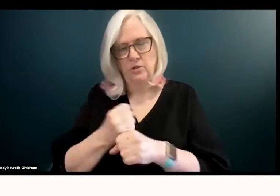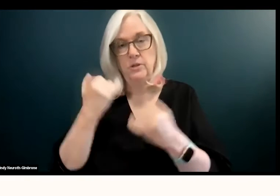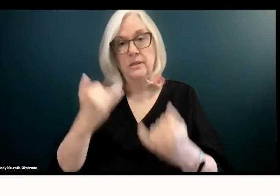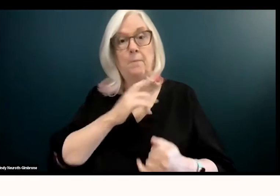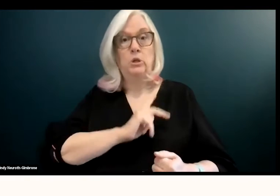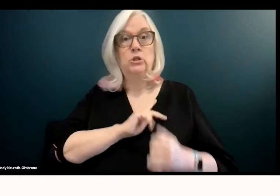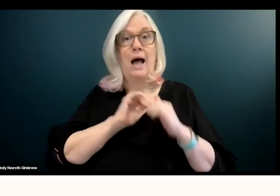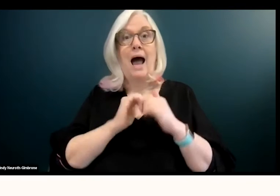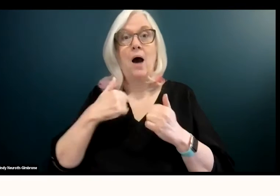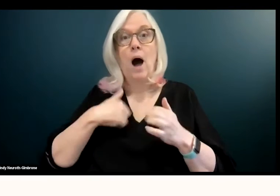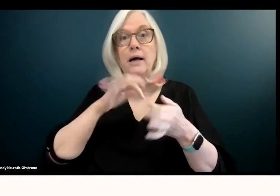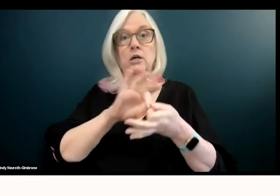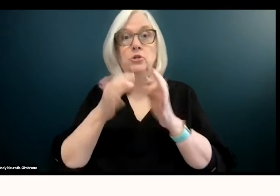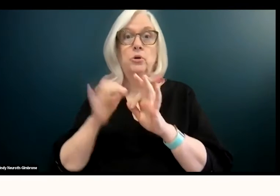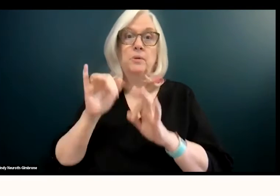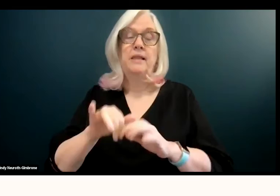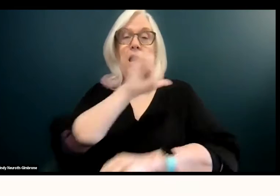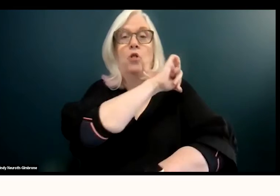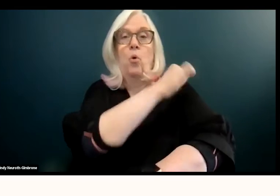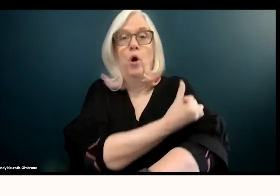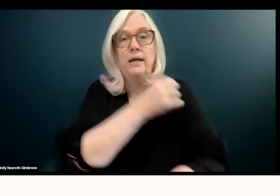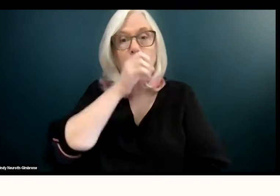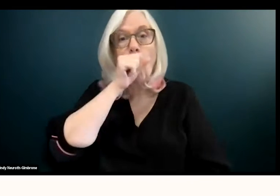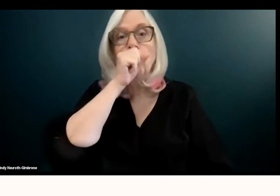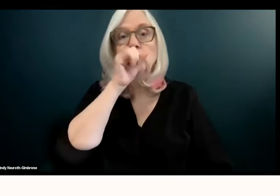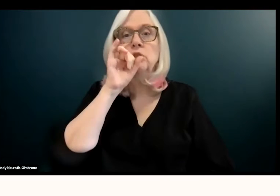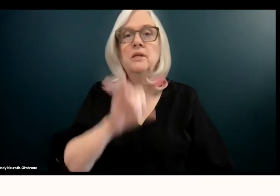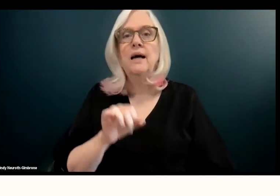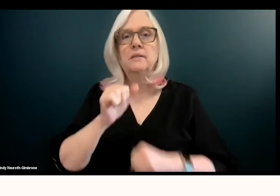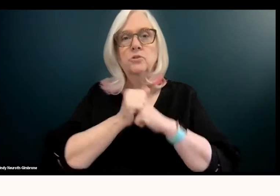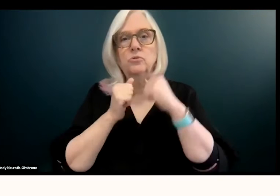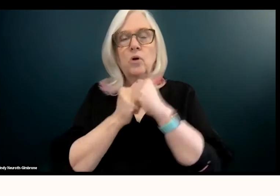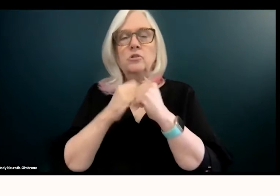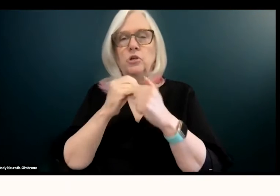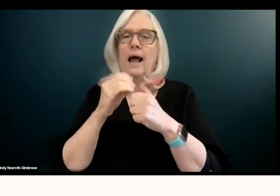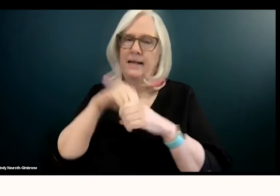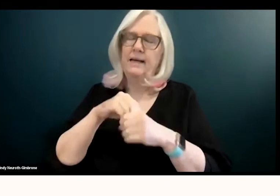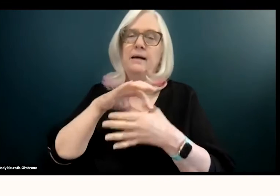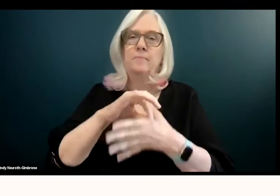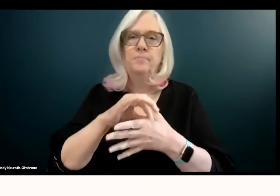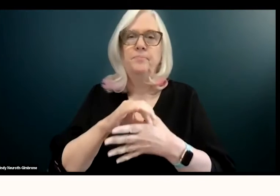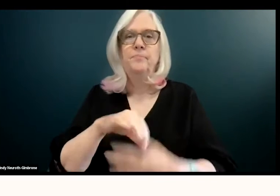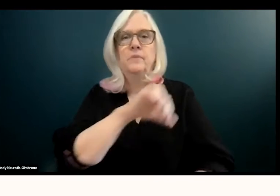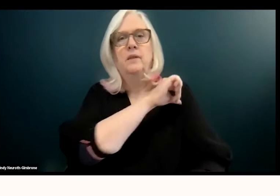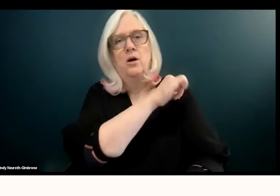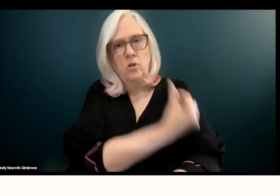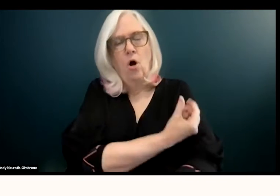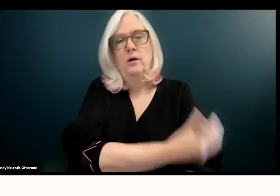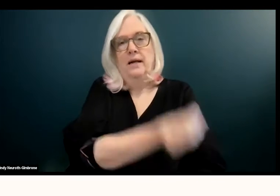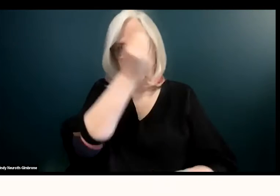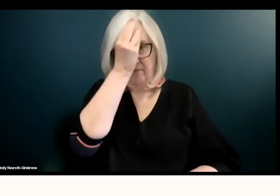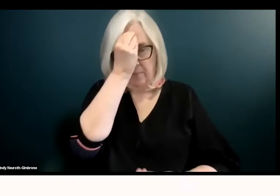at the top, we have authority is constructed and contextual. To me, that means Authority of information is